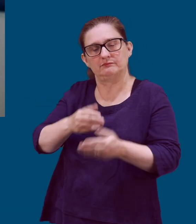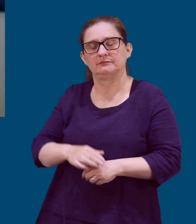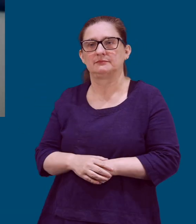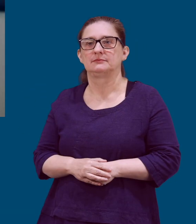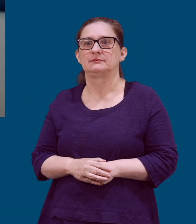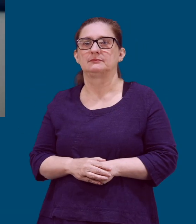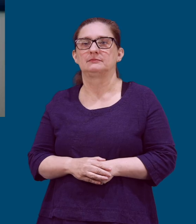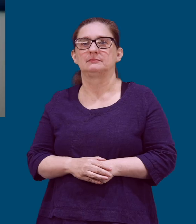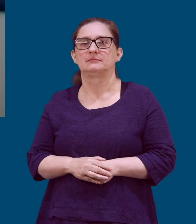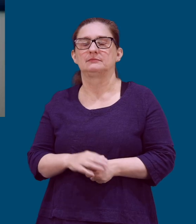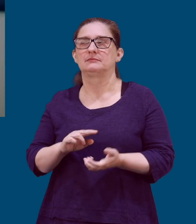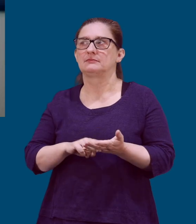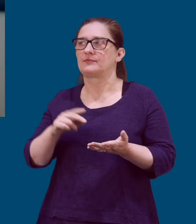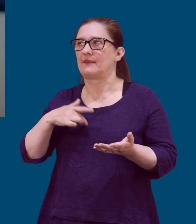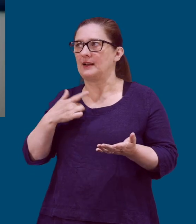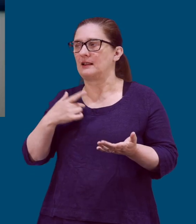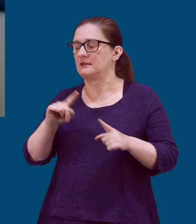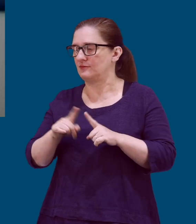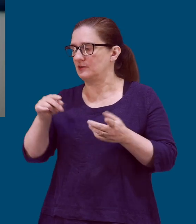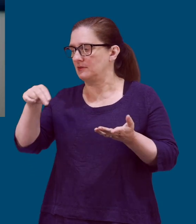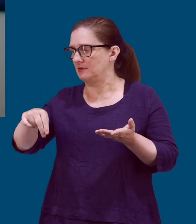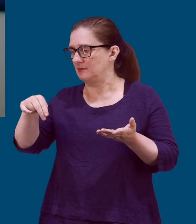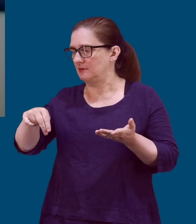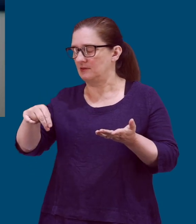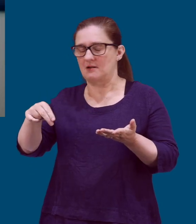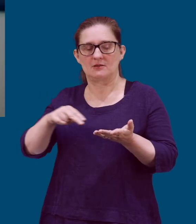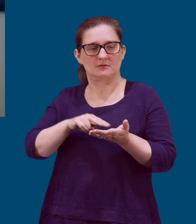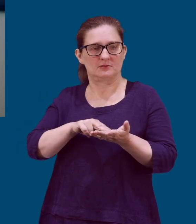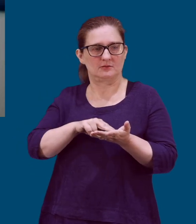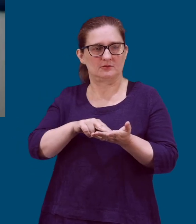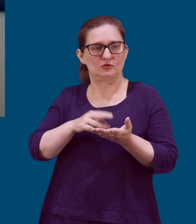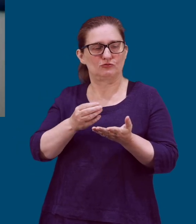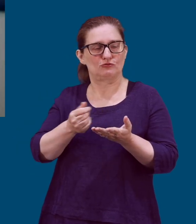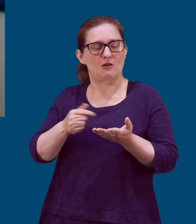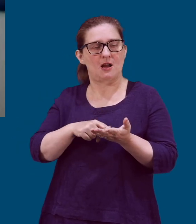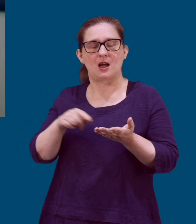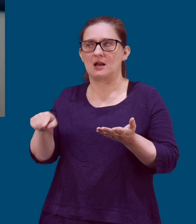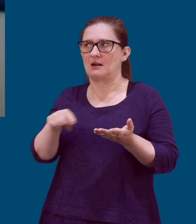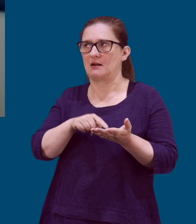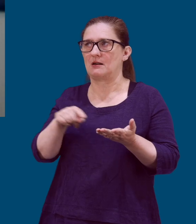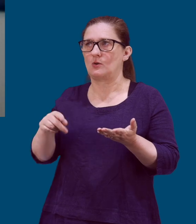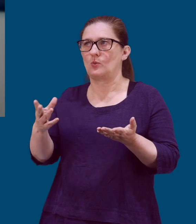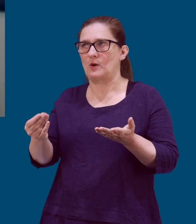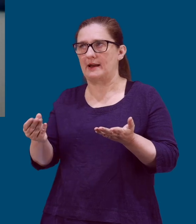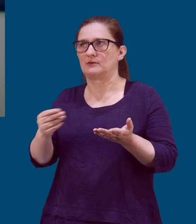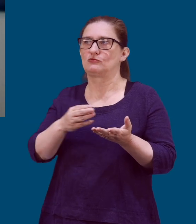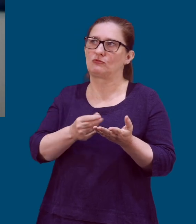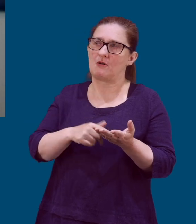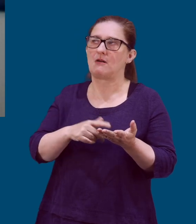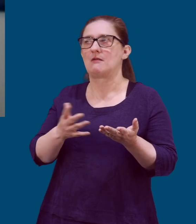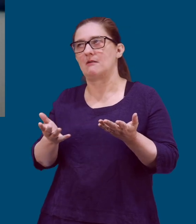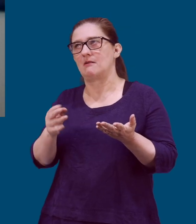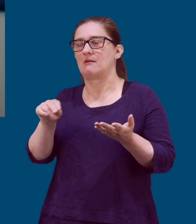and mark that contrast between wet and dry. Just sit with that for a moment. You